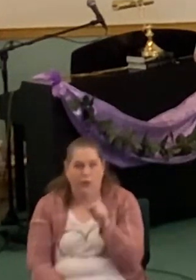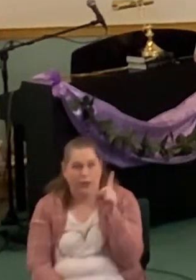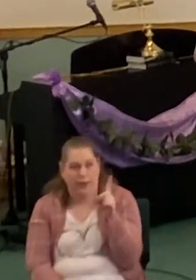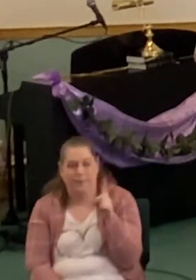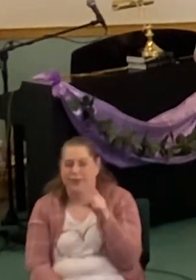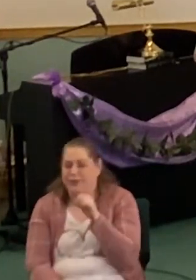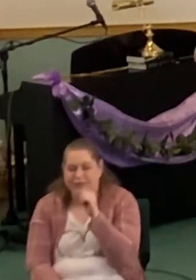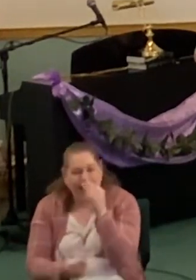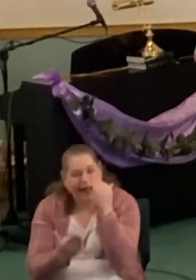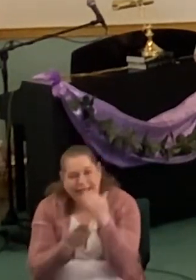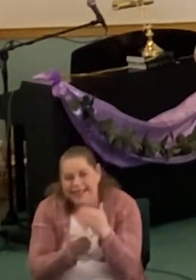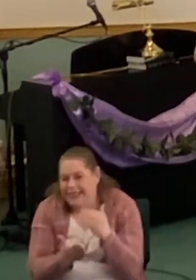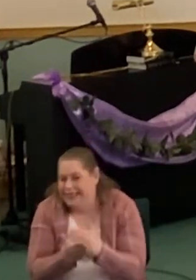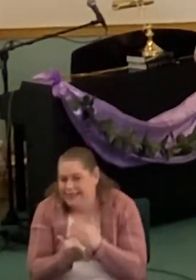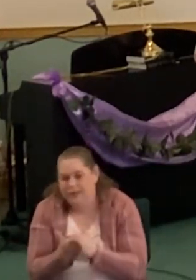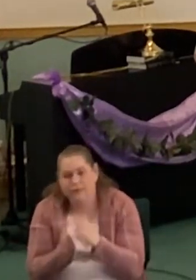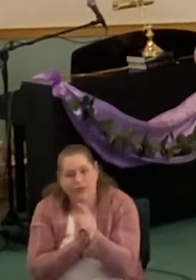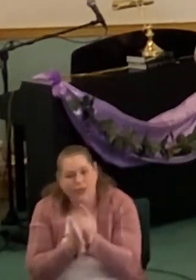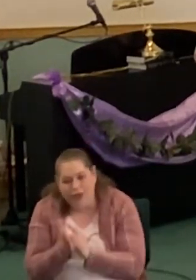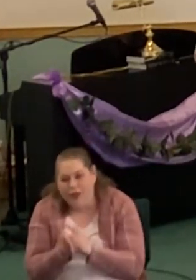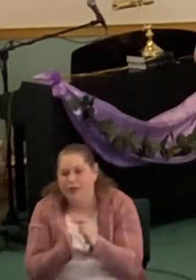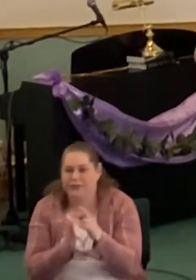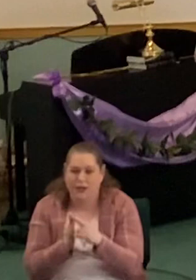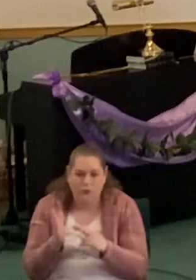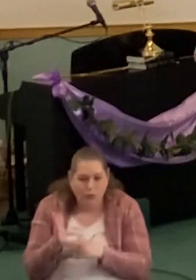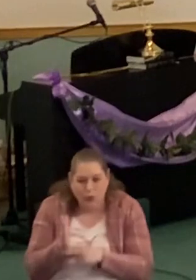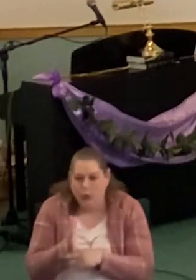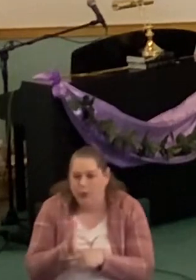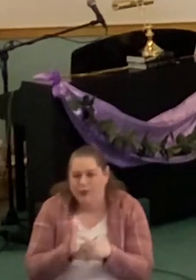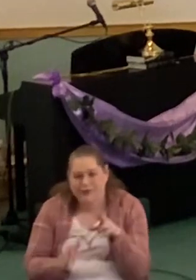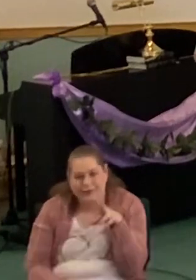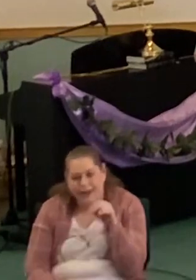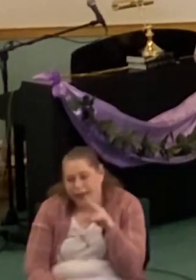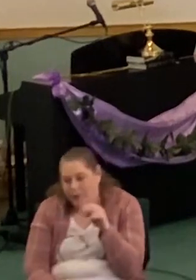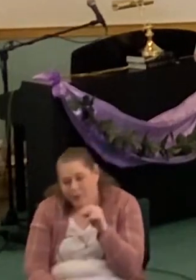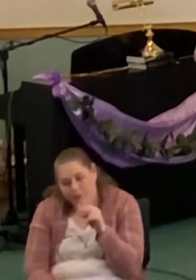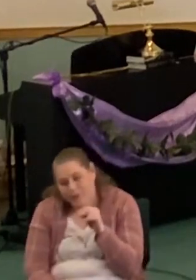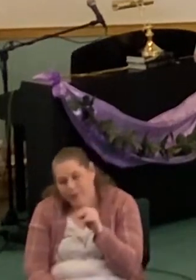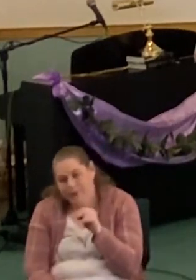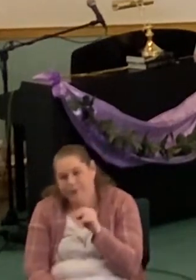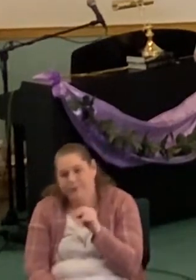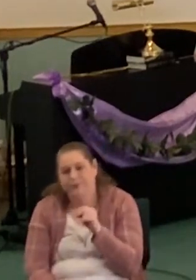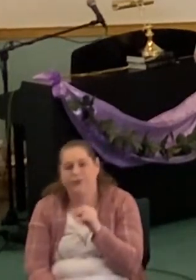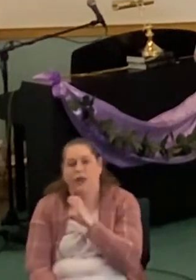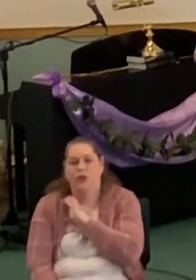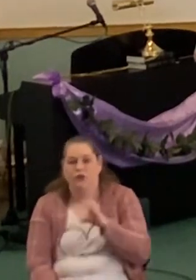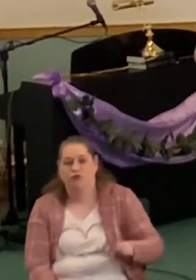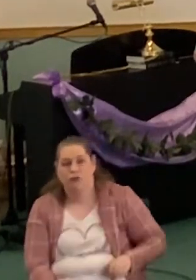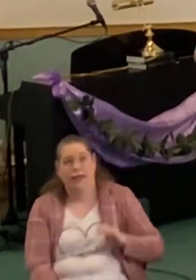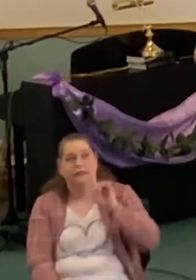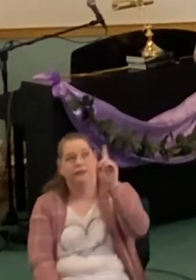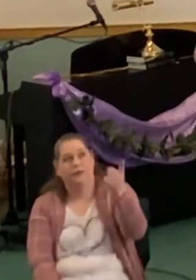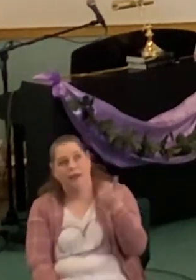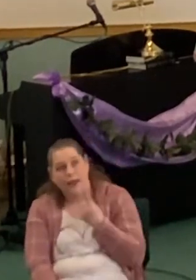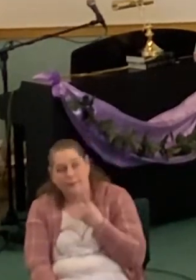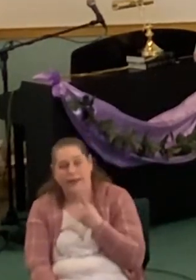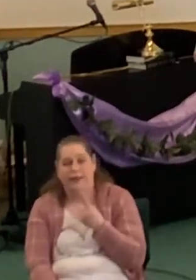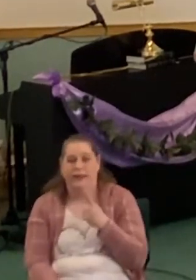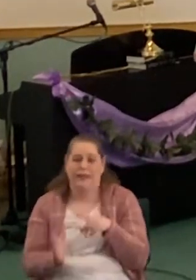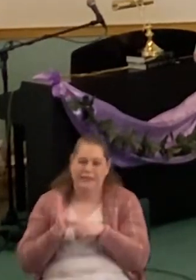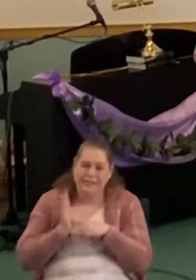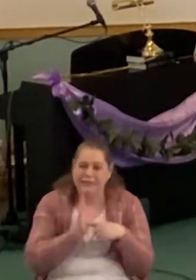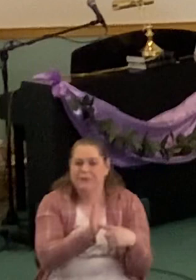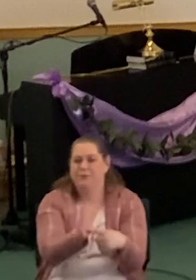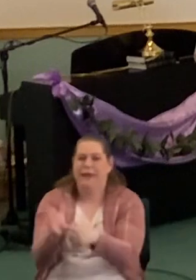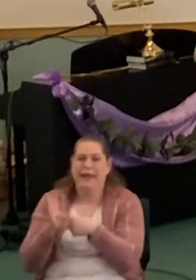or a law that he is trying to get us to follow and maintain like the Old Testament. Christ's coming displayed God's grace of